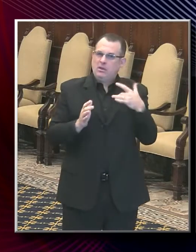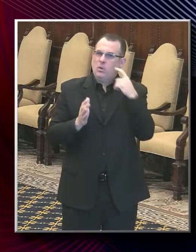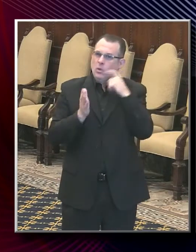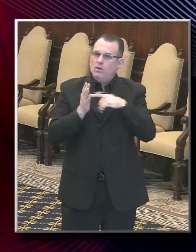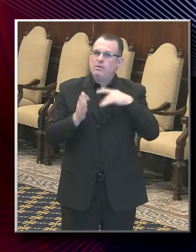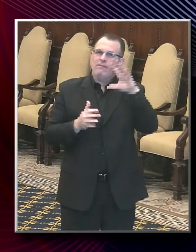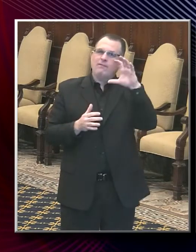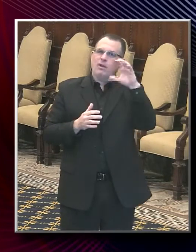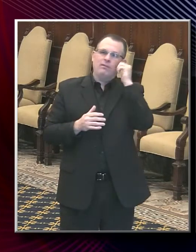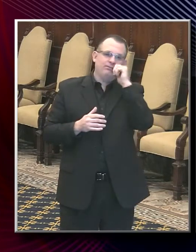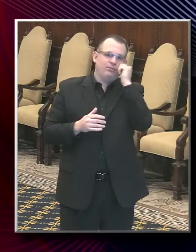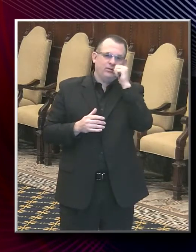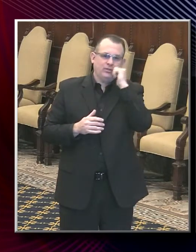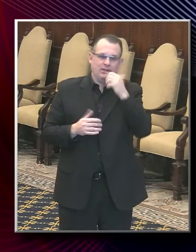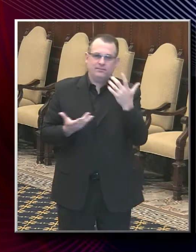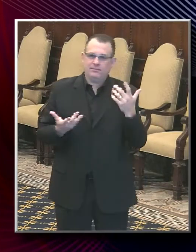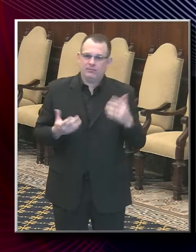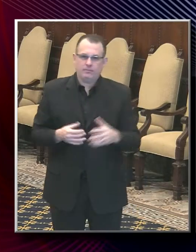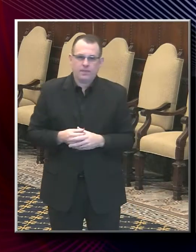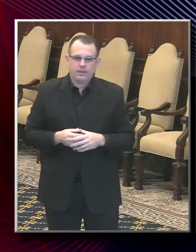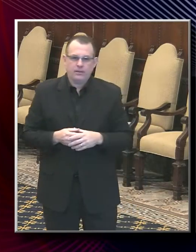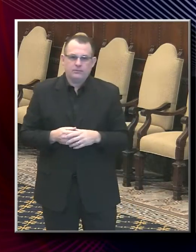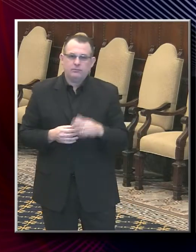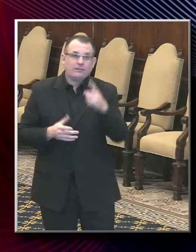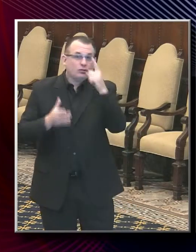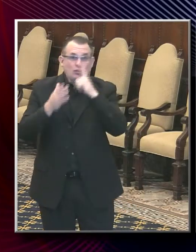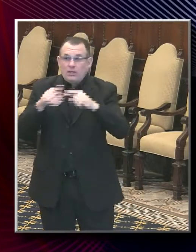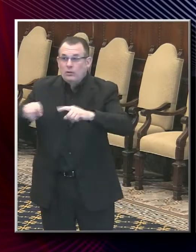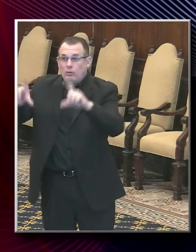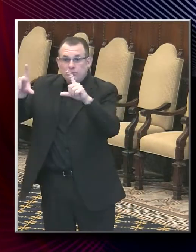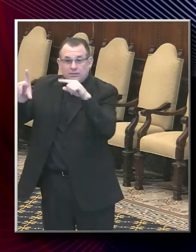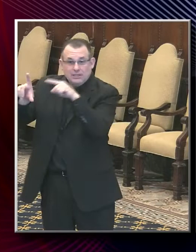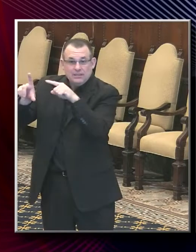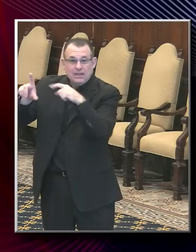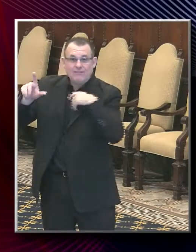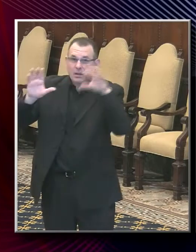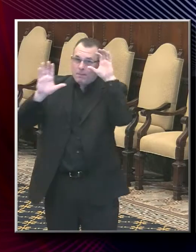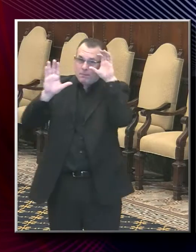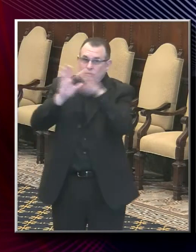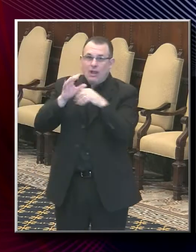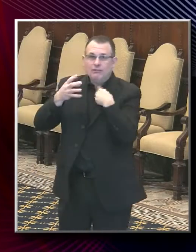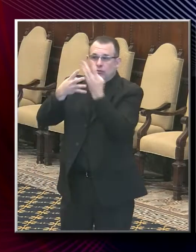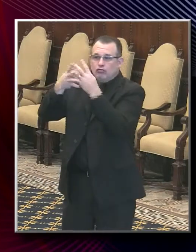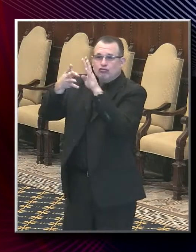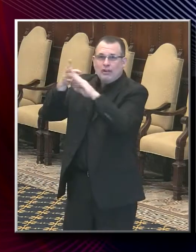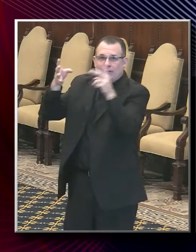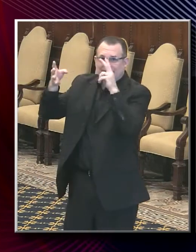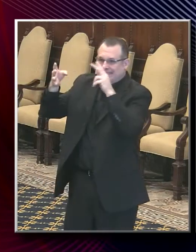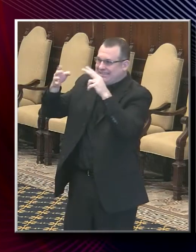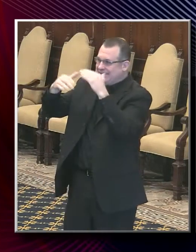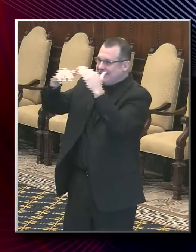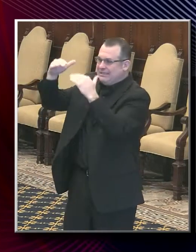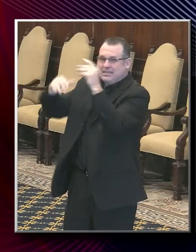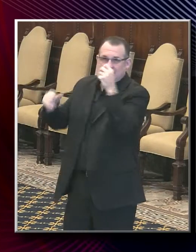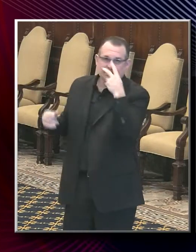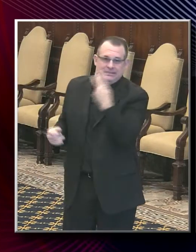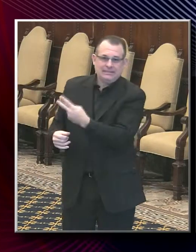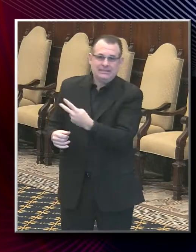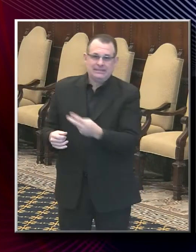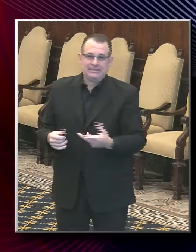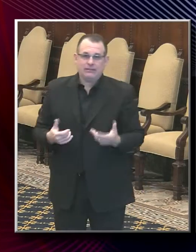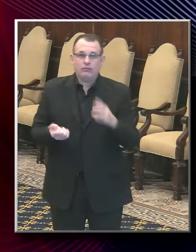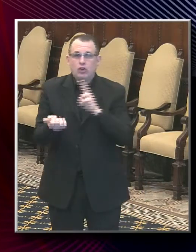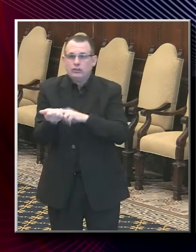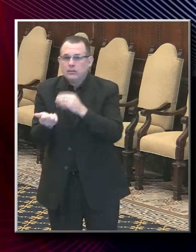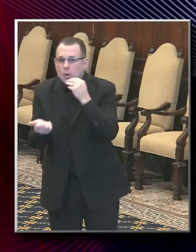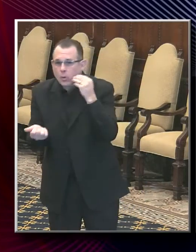the trends, just check our website, which has a nice graph on this. We're continuing to deal with clusters in congregate settings, including nursing homes and behavioral health